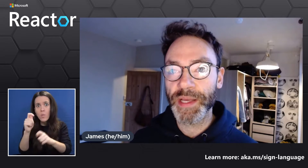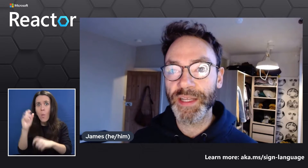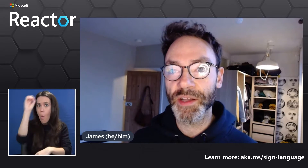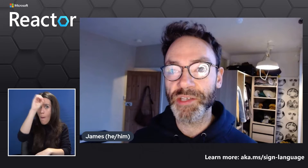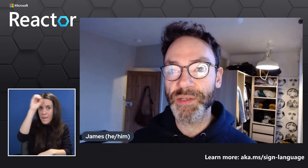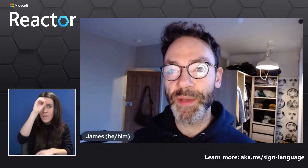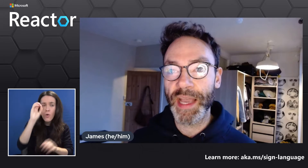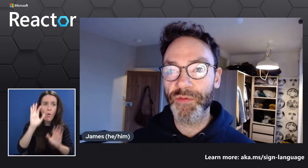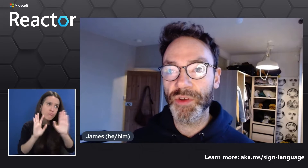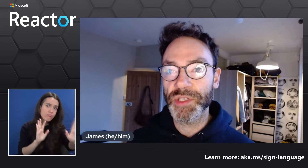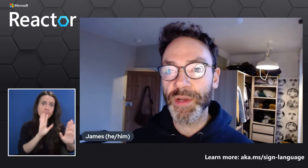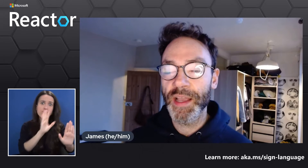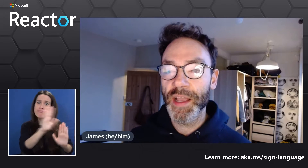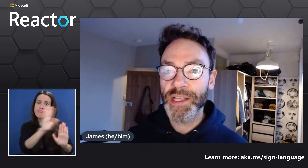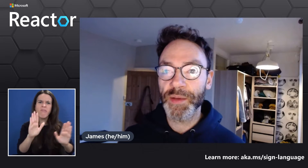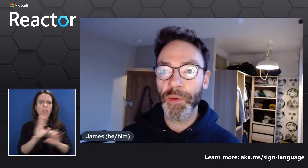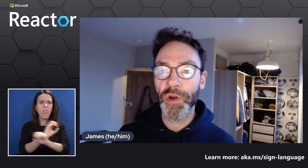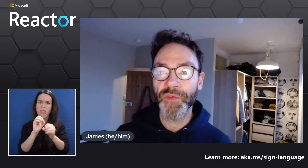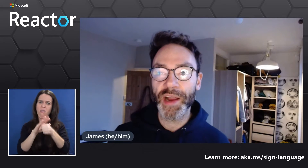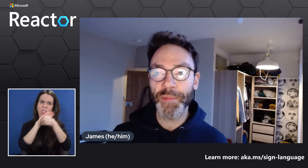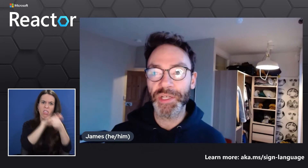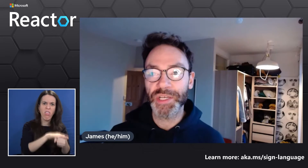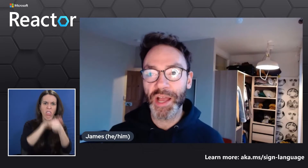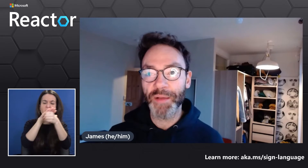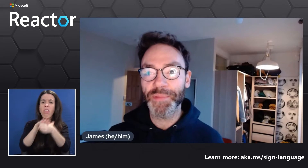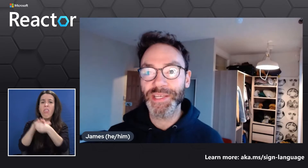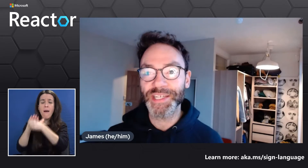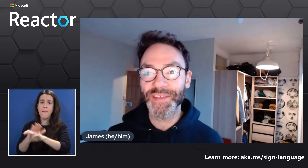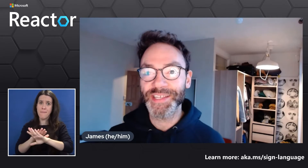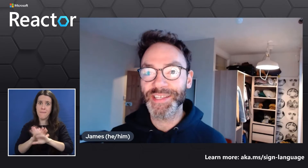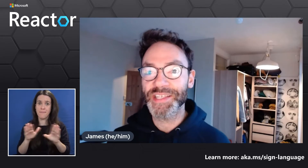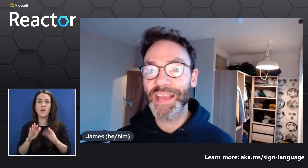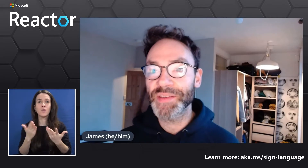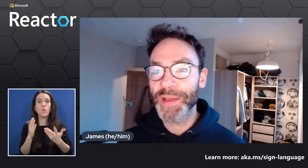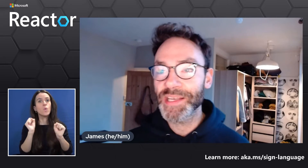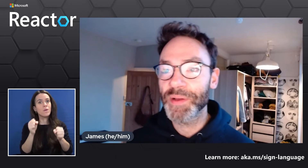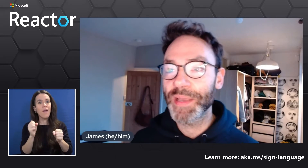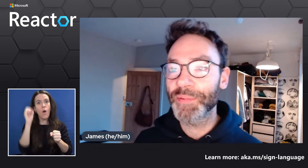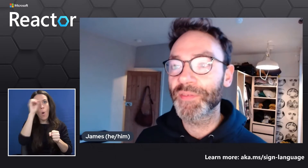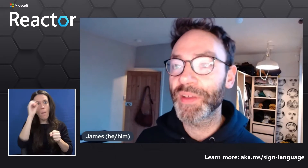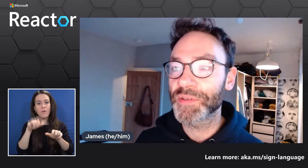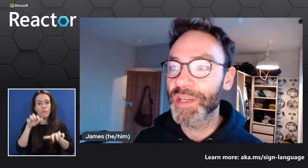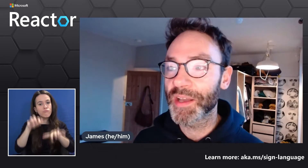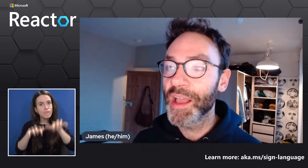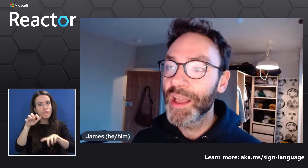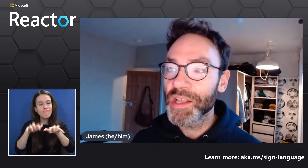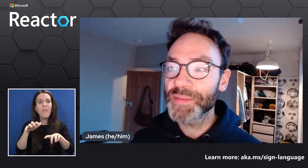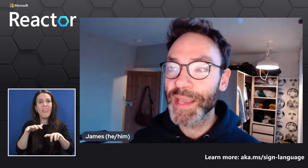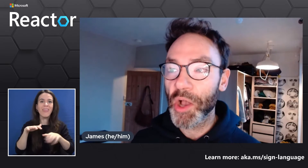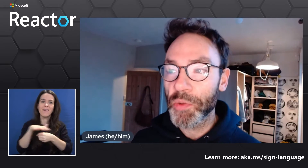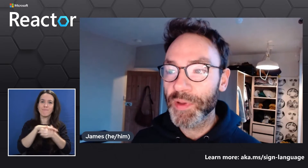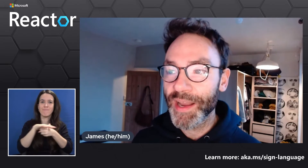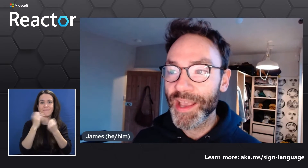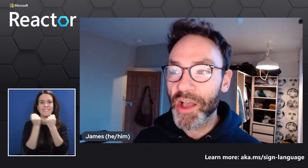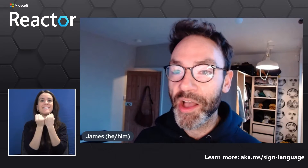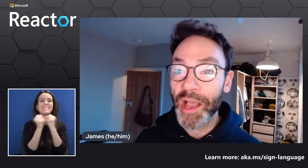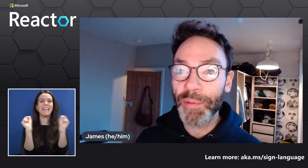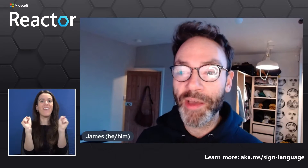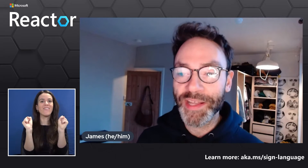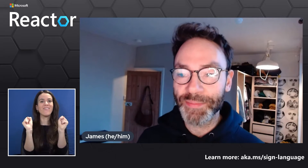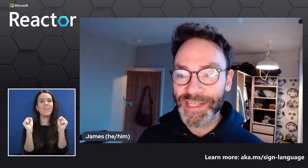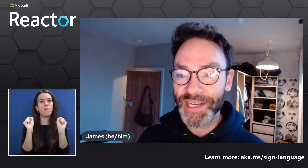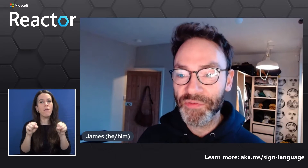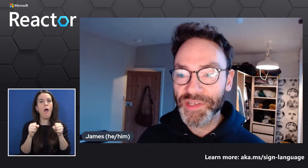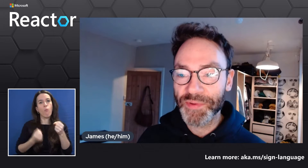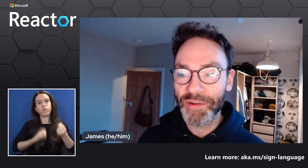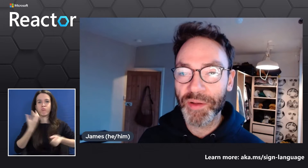do our best to answer as we get through to it. So we want to very much position this as a safe space where people feel to speak openly. I apply